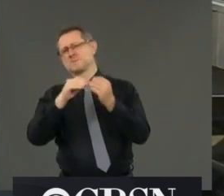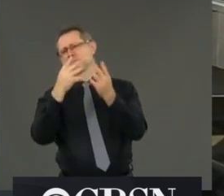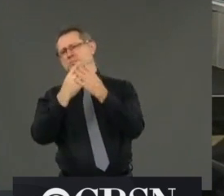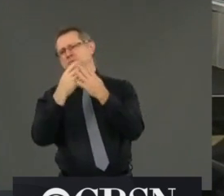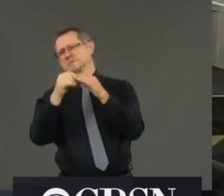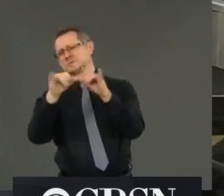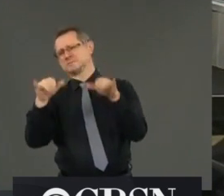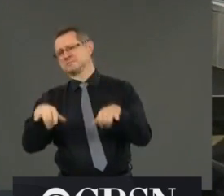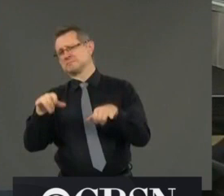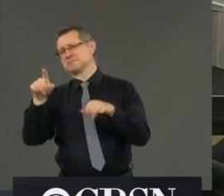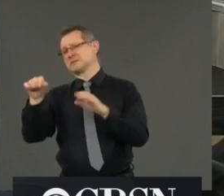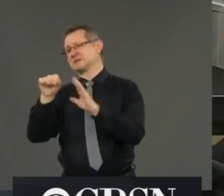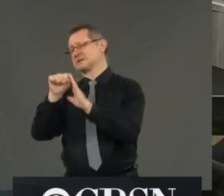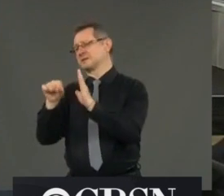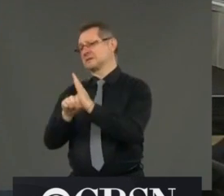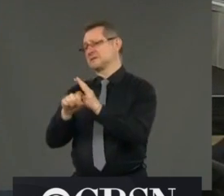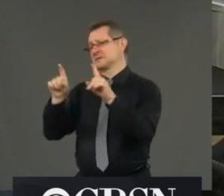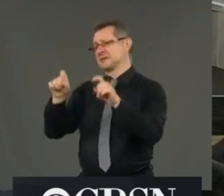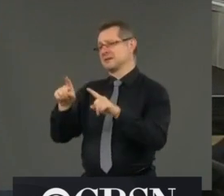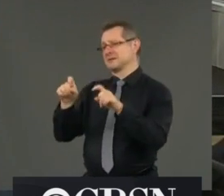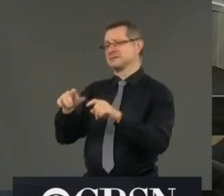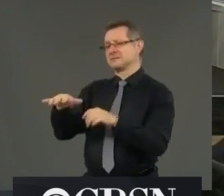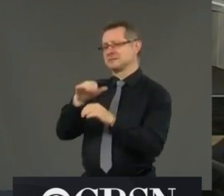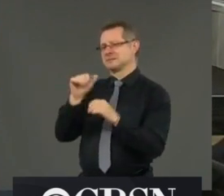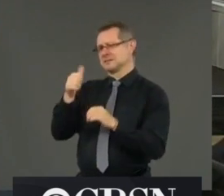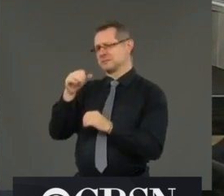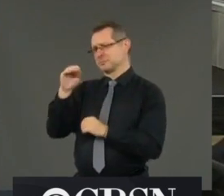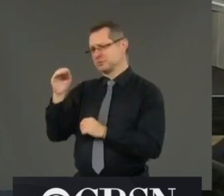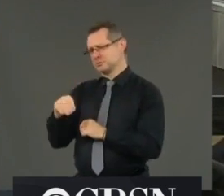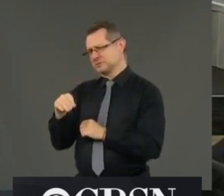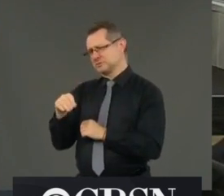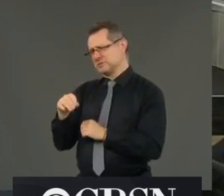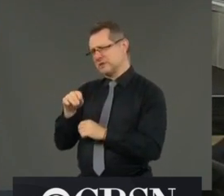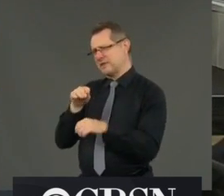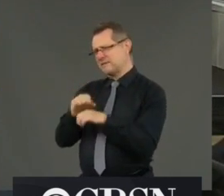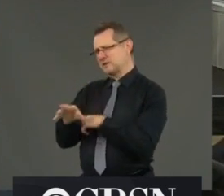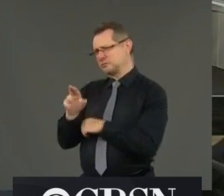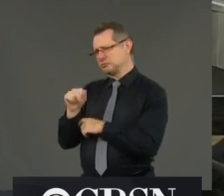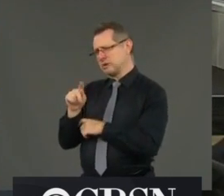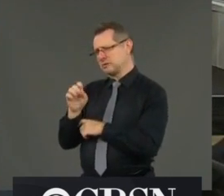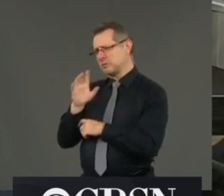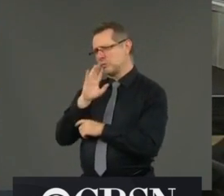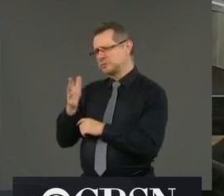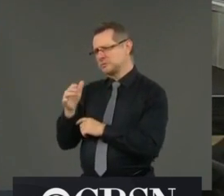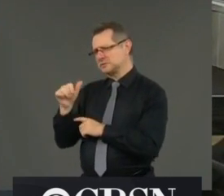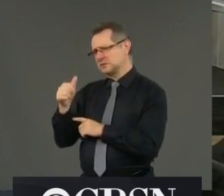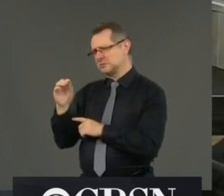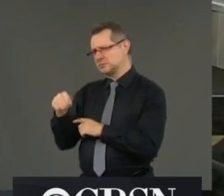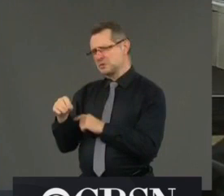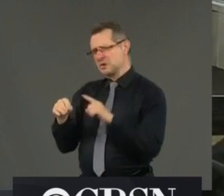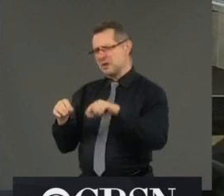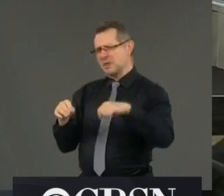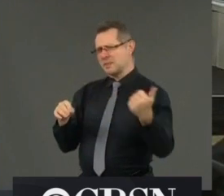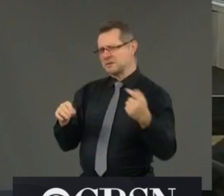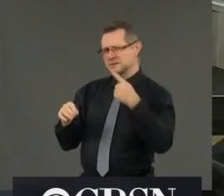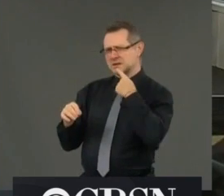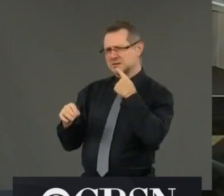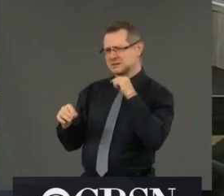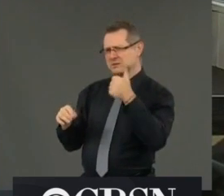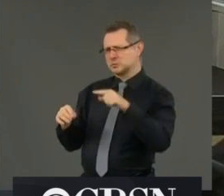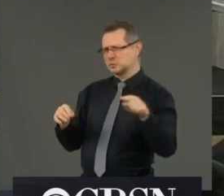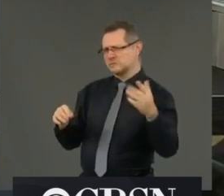just 55 and above, the infection rate, I believe, was about 10%, as opposed 10 to 15%, as opposed to that's according to the data on your